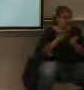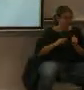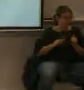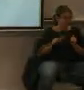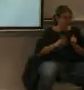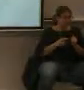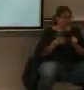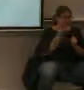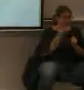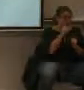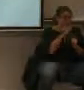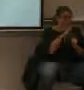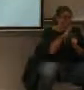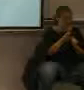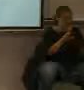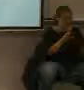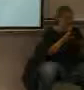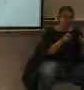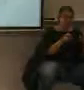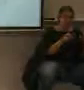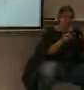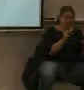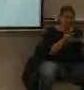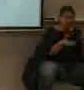because you have a food source that nobody else can use.